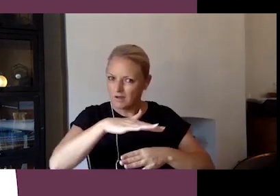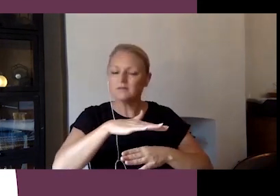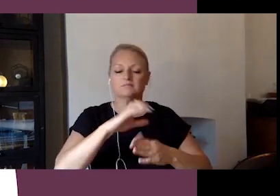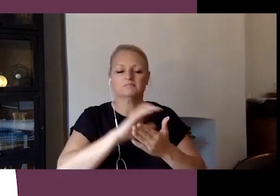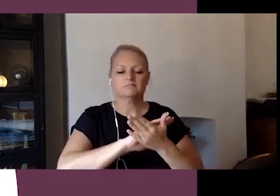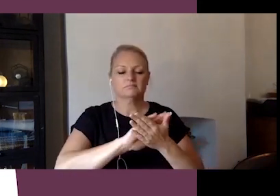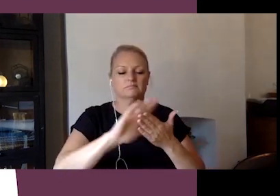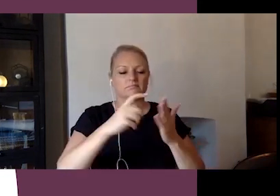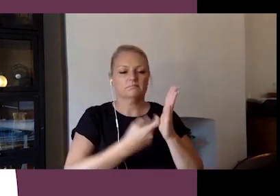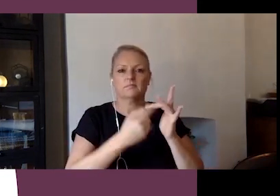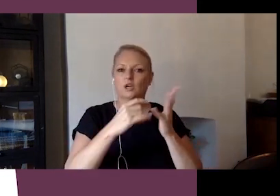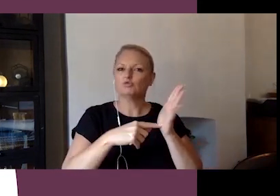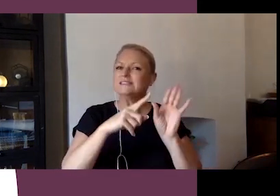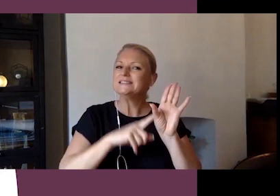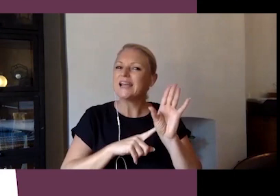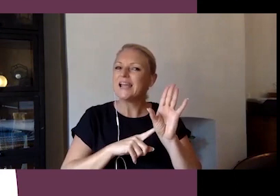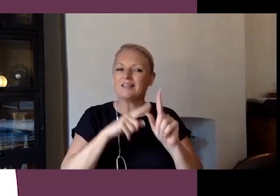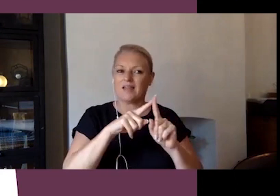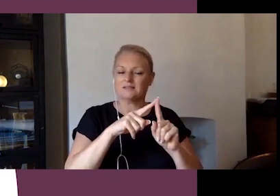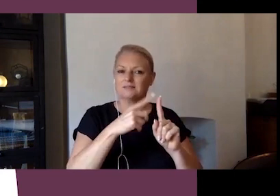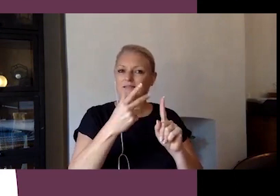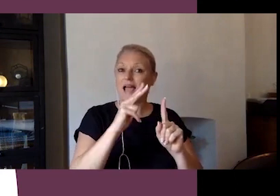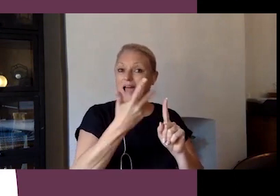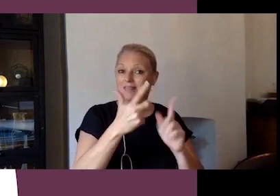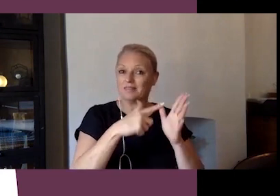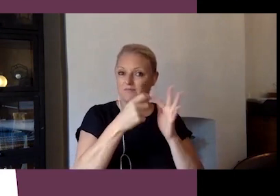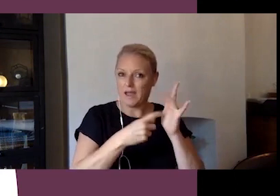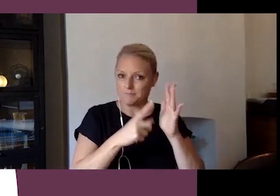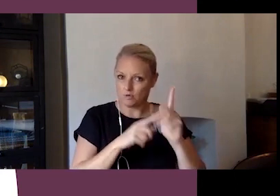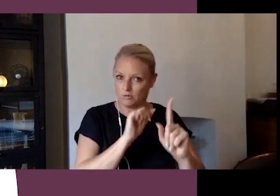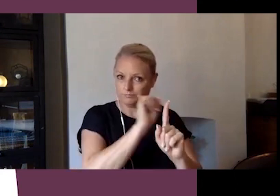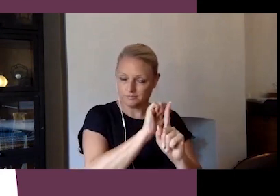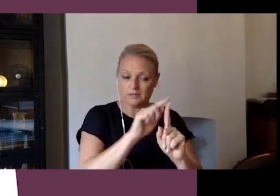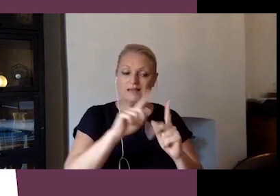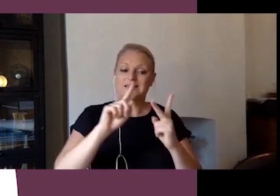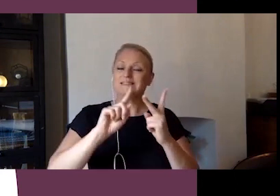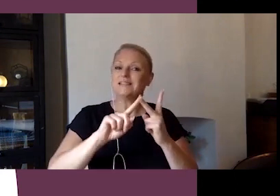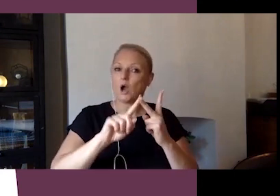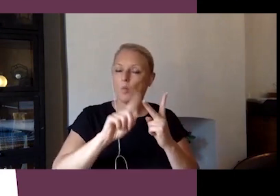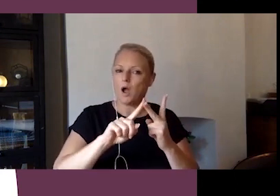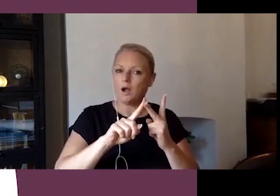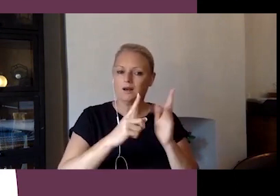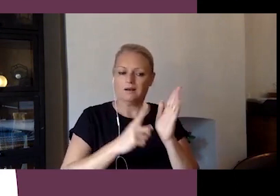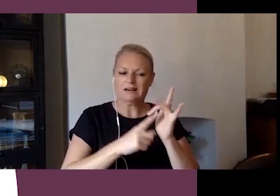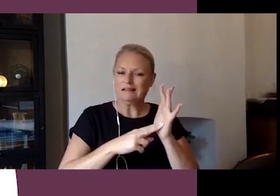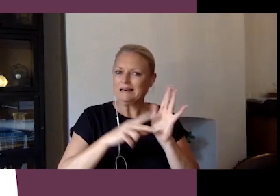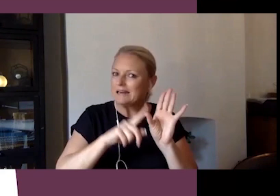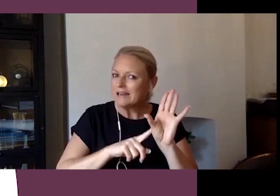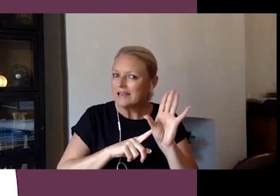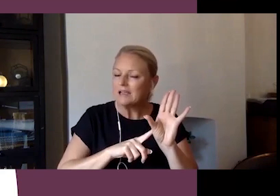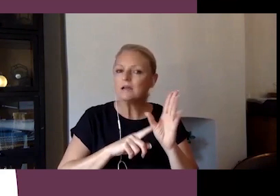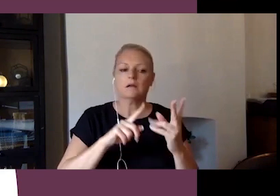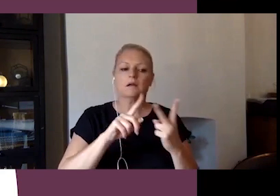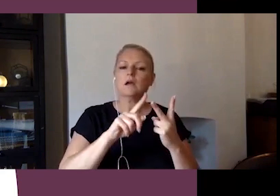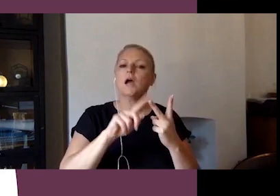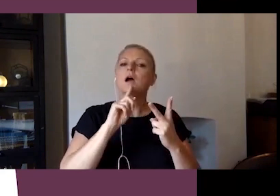That's on Wednesday, the 8th of April. And then the session with Lenine Burke, advocating a specific conversation